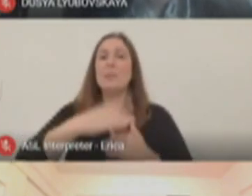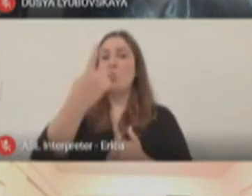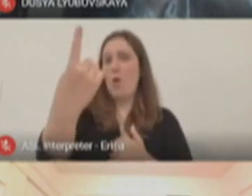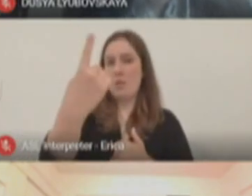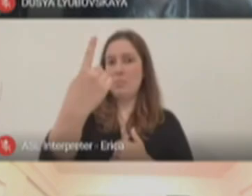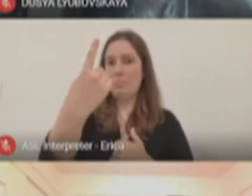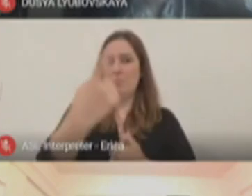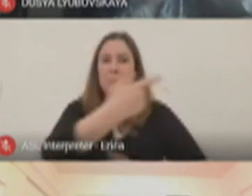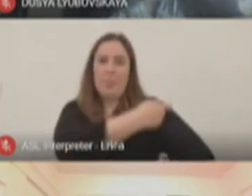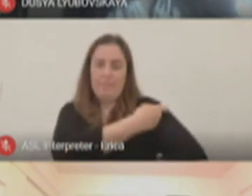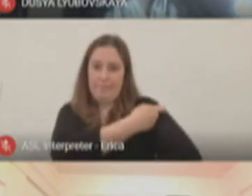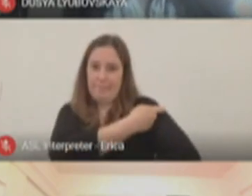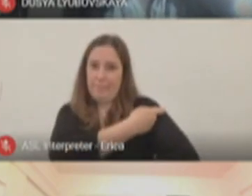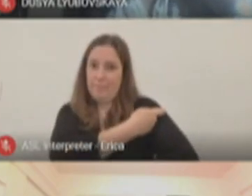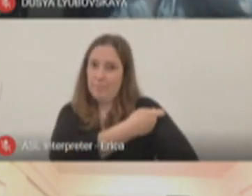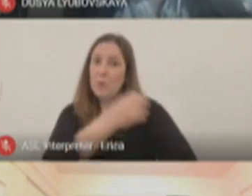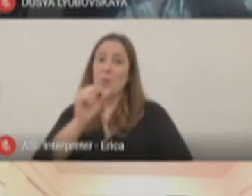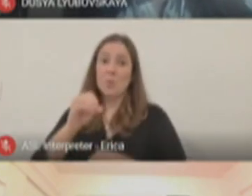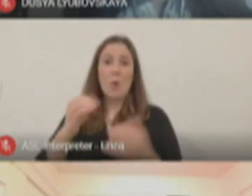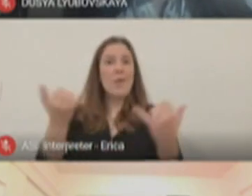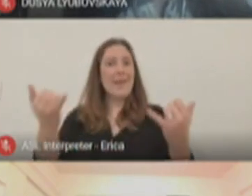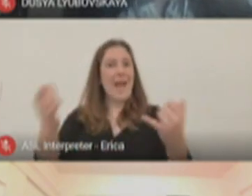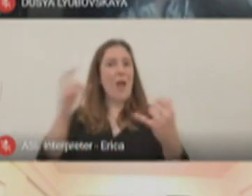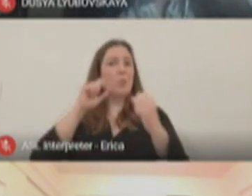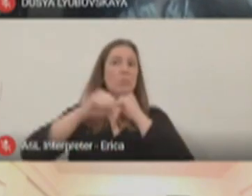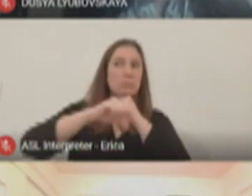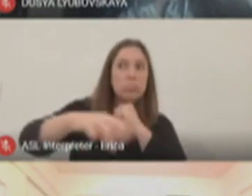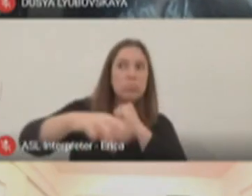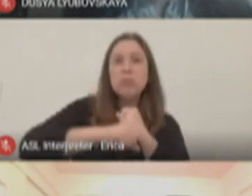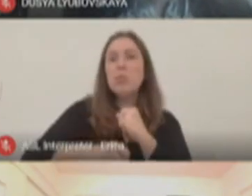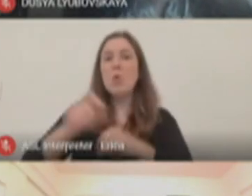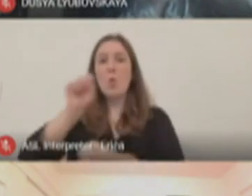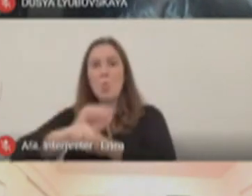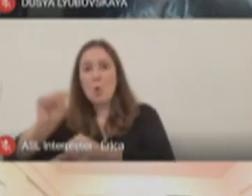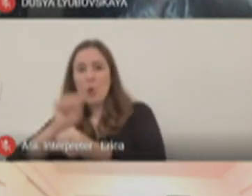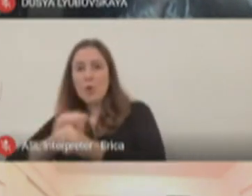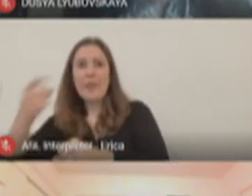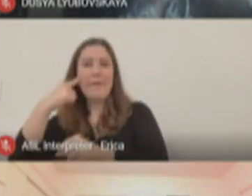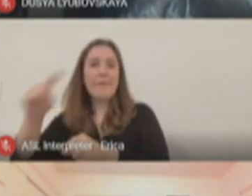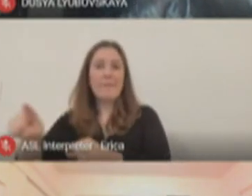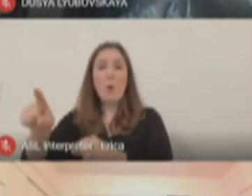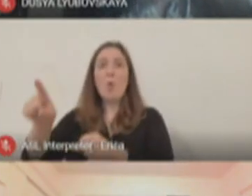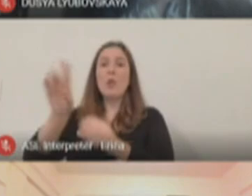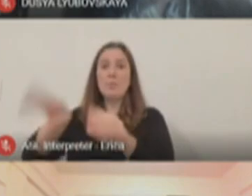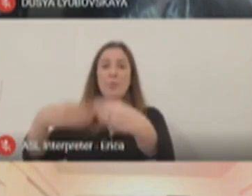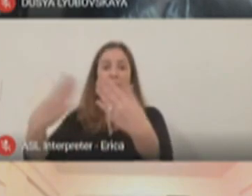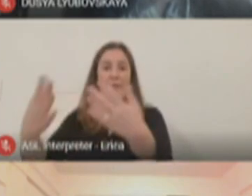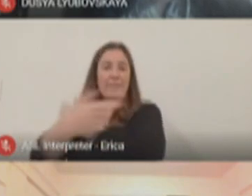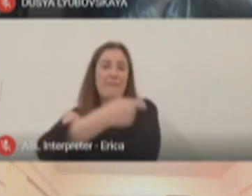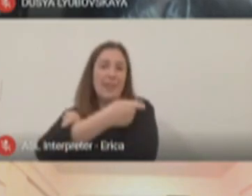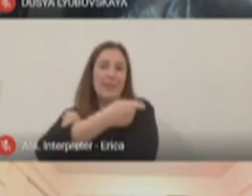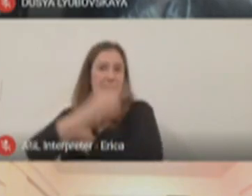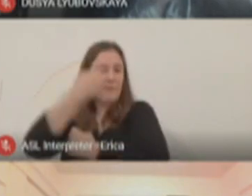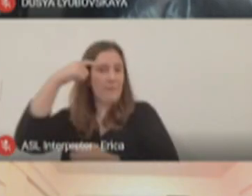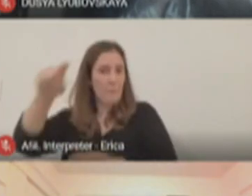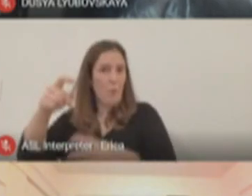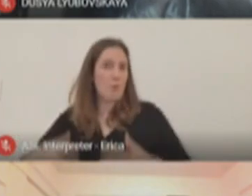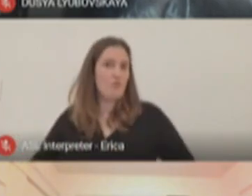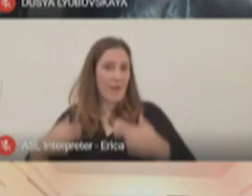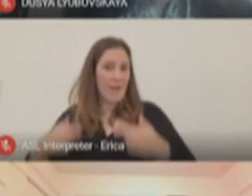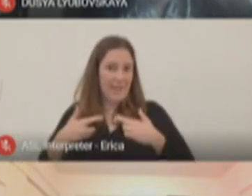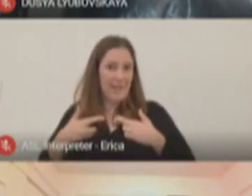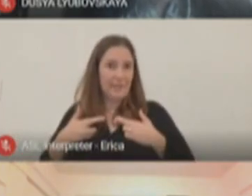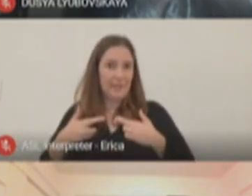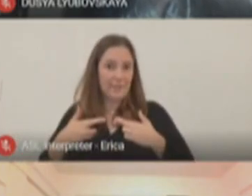running a campaign, working hard to create access for residents, and we do that through 4